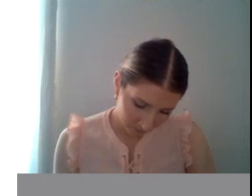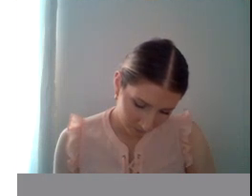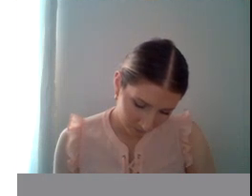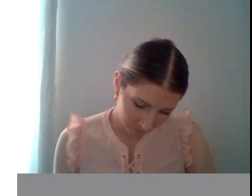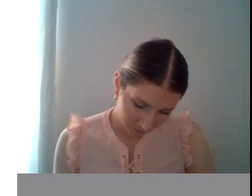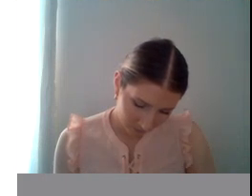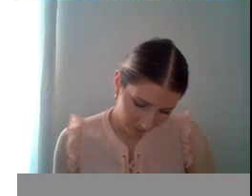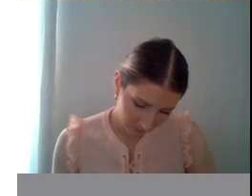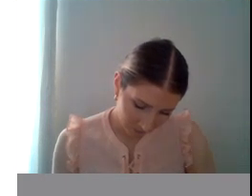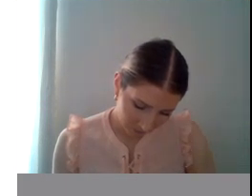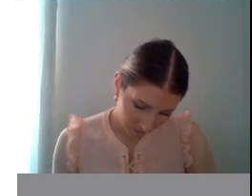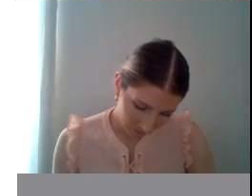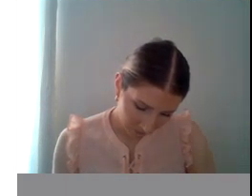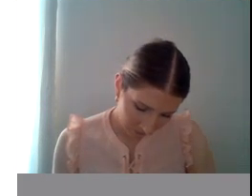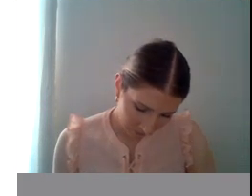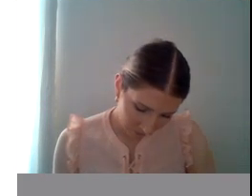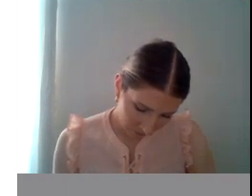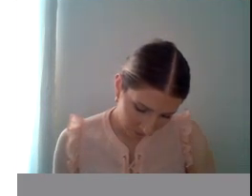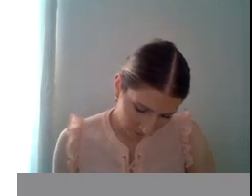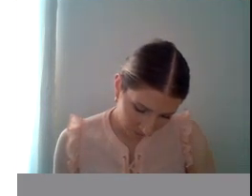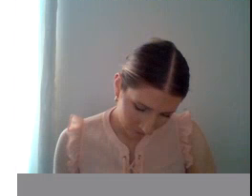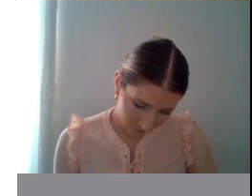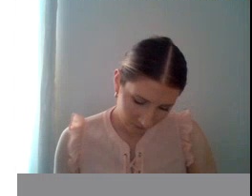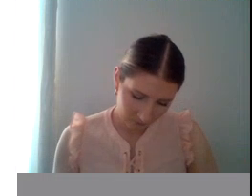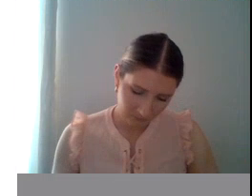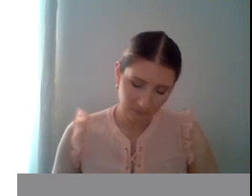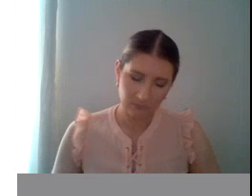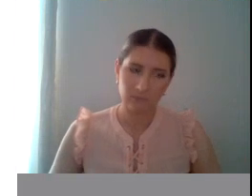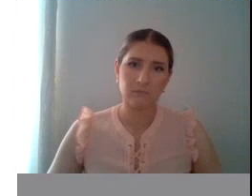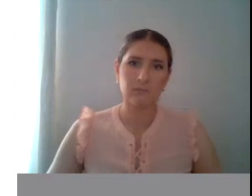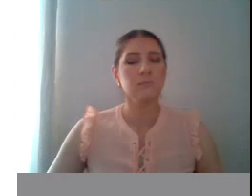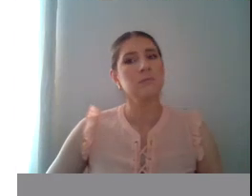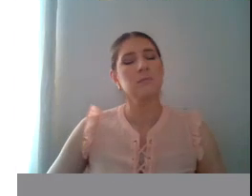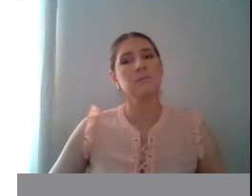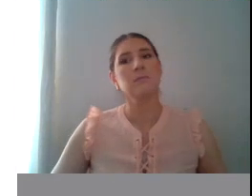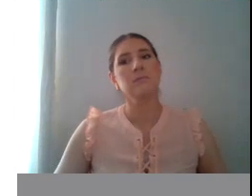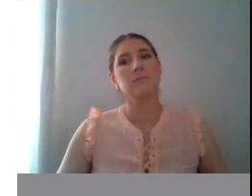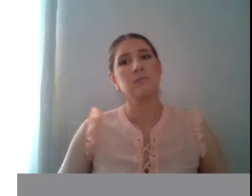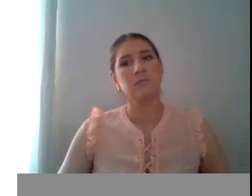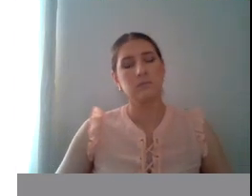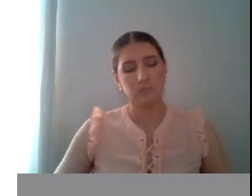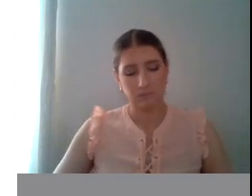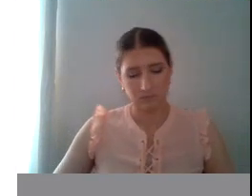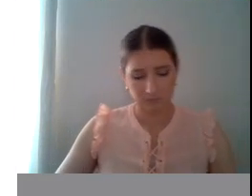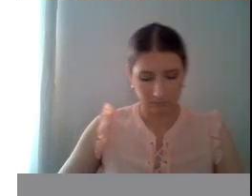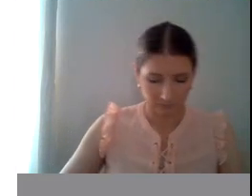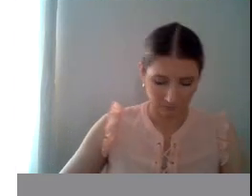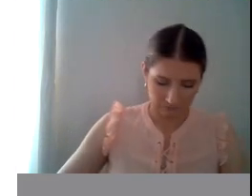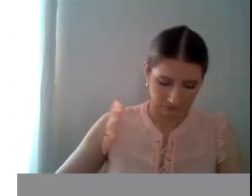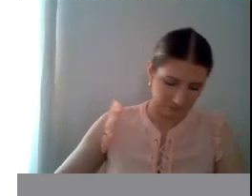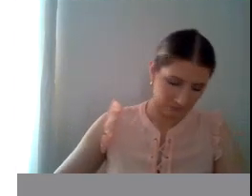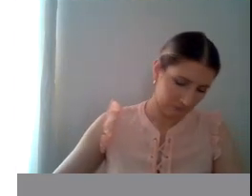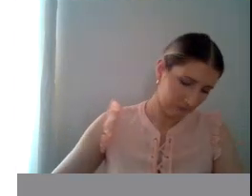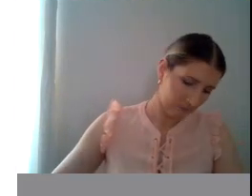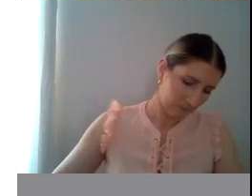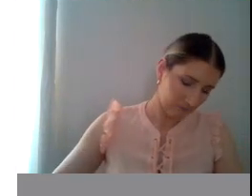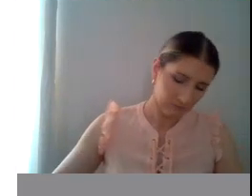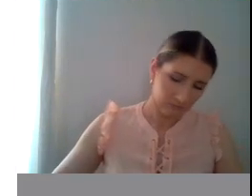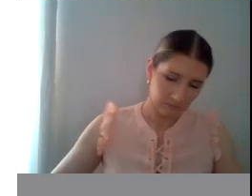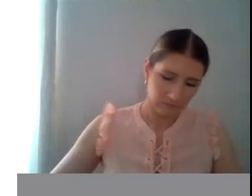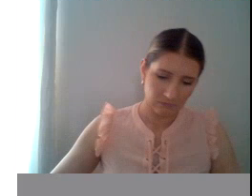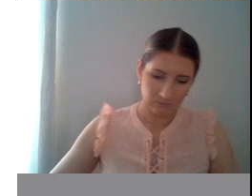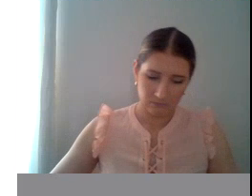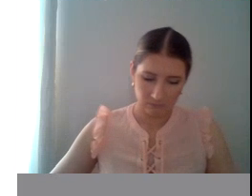says. So it's important to build trust and supportive relationships. The providers need to really